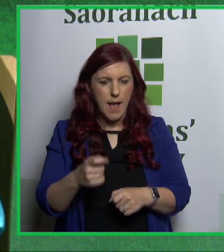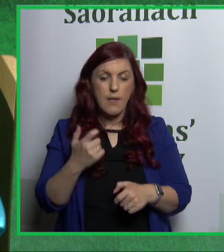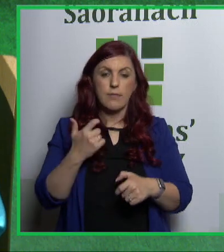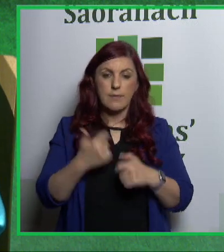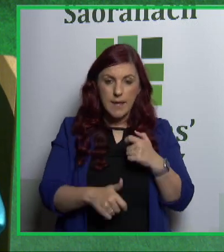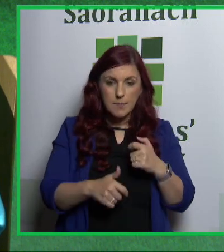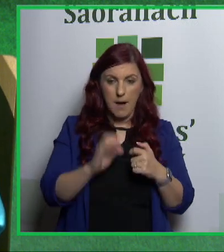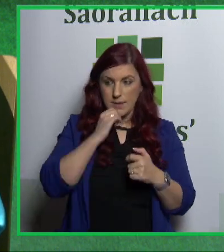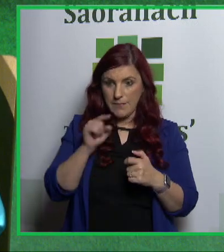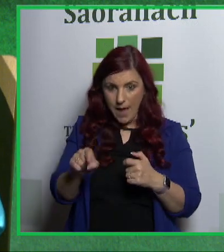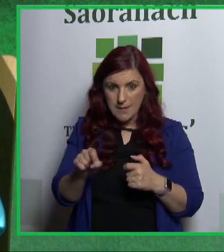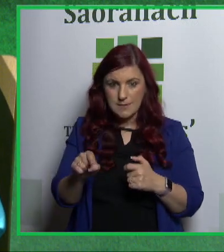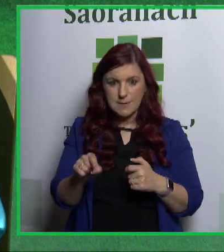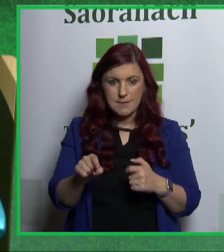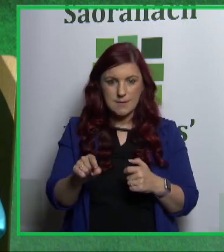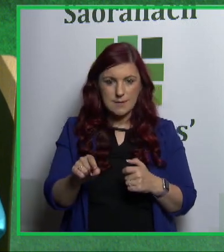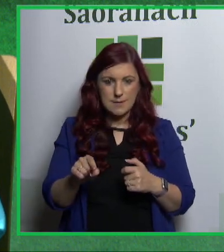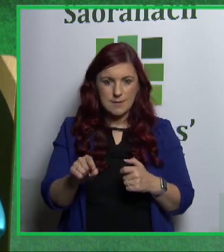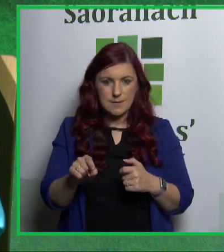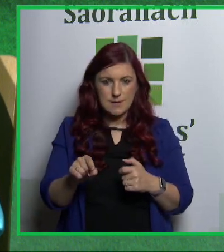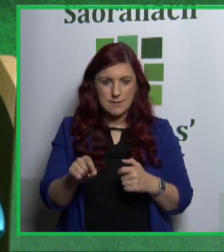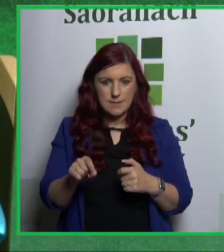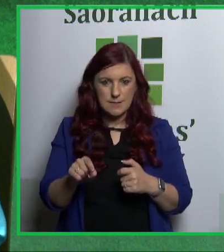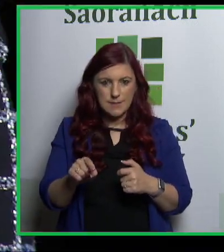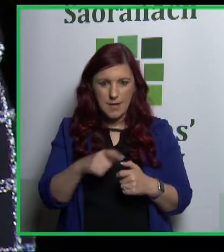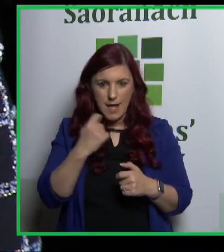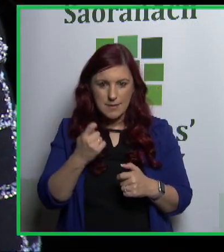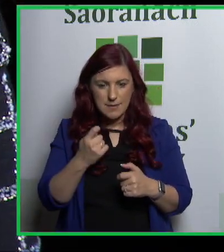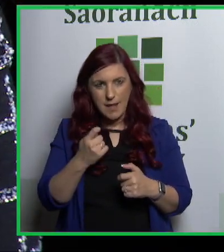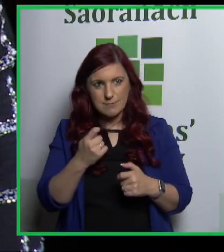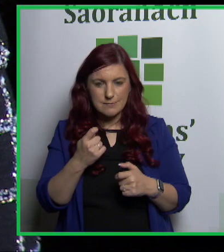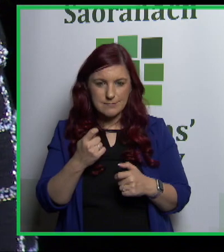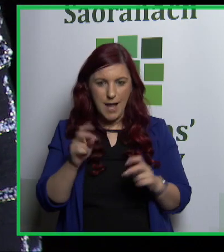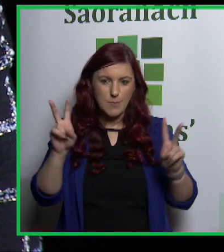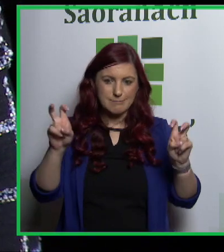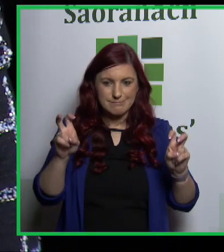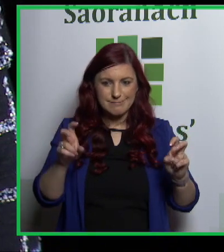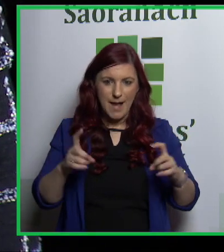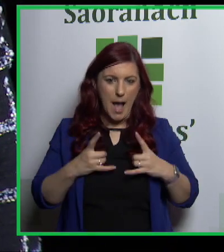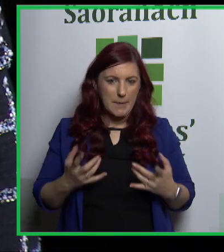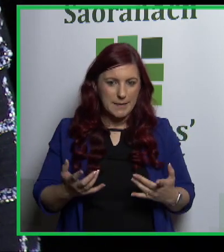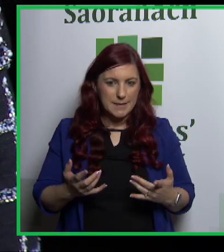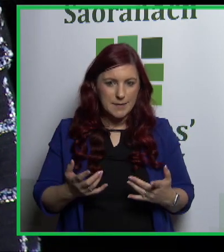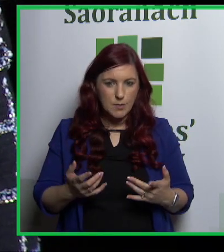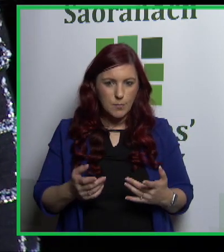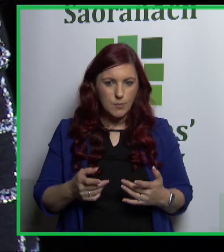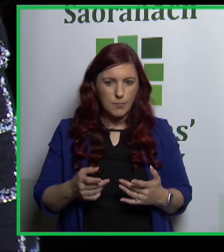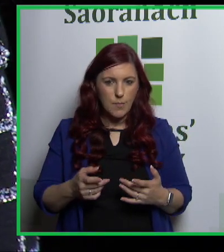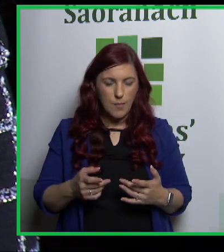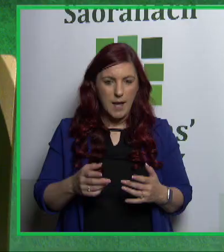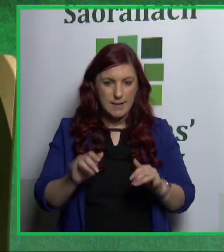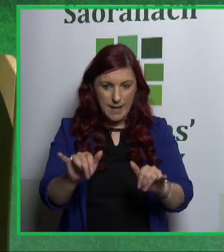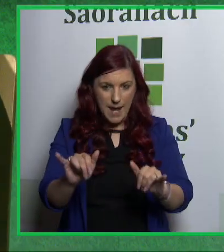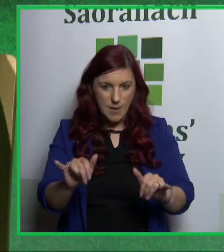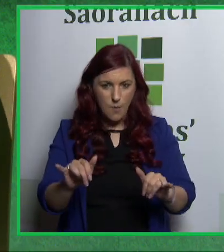where was I even? Just, I suppose you were in that denial about it. Yeah, I was in